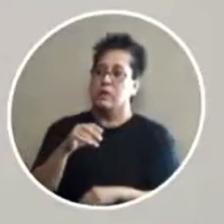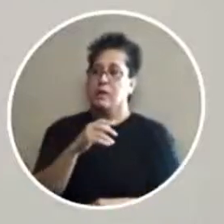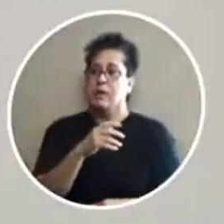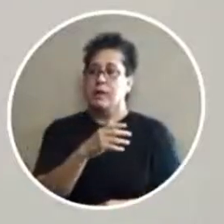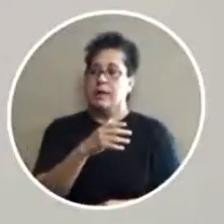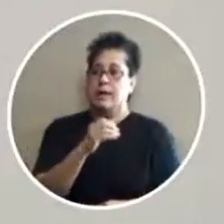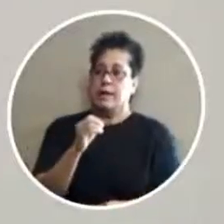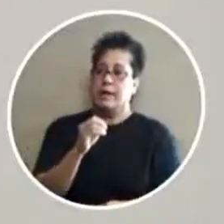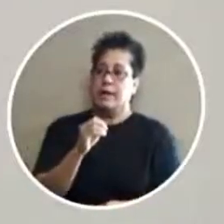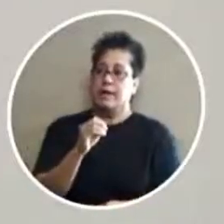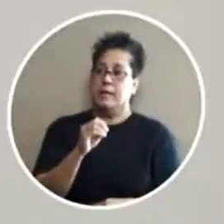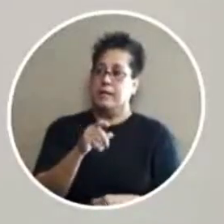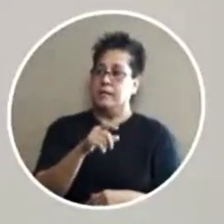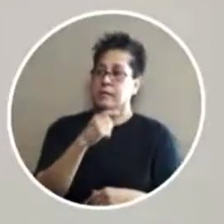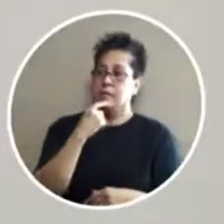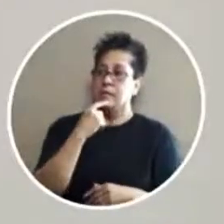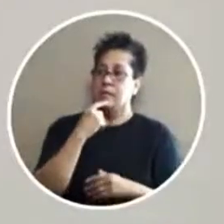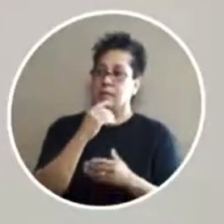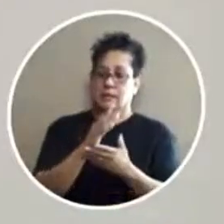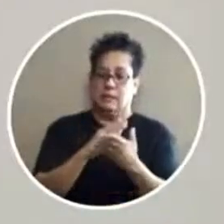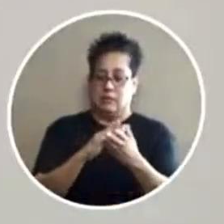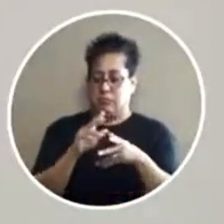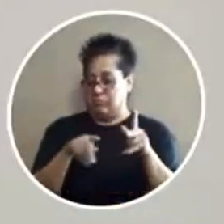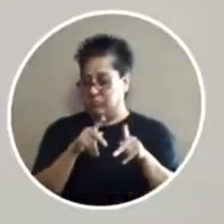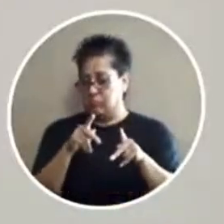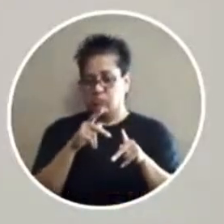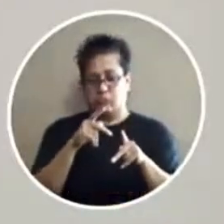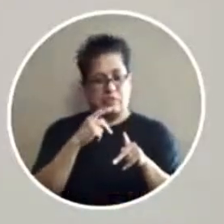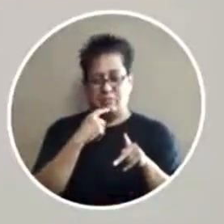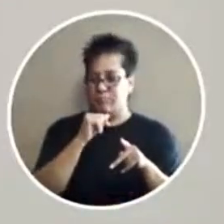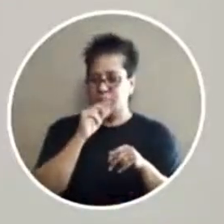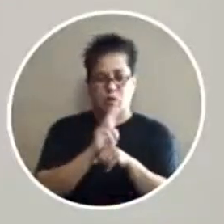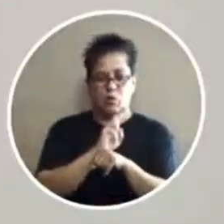0.95%, they declared not to have been wearing a mask.